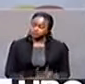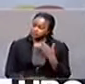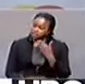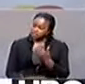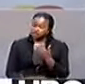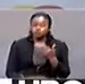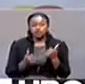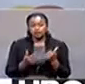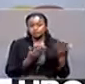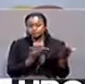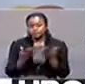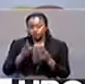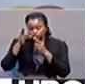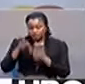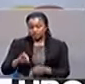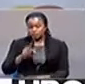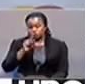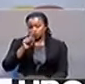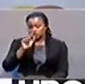Saida.